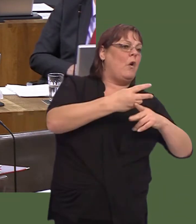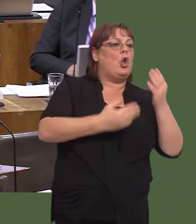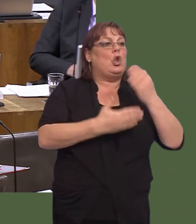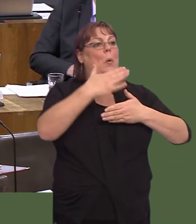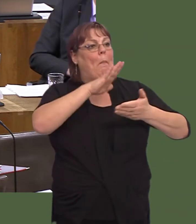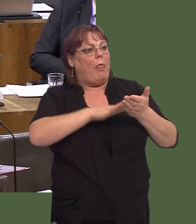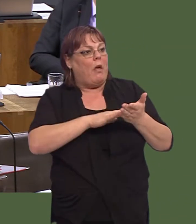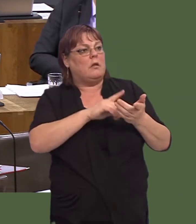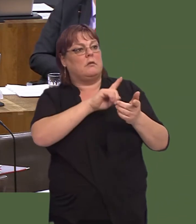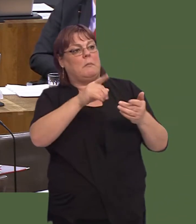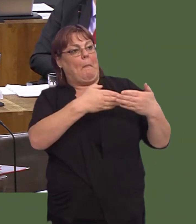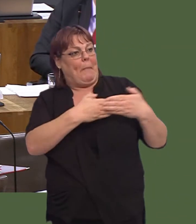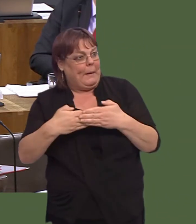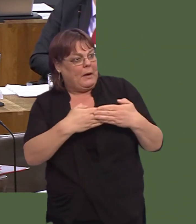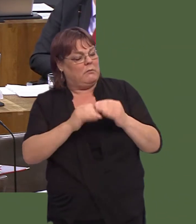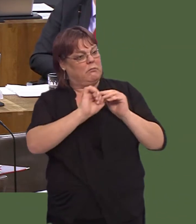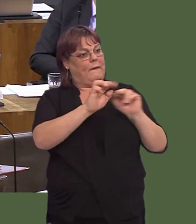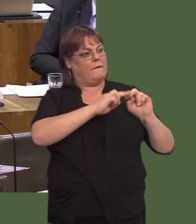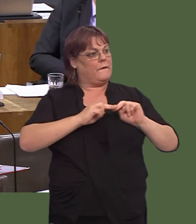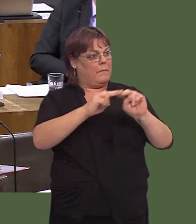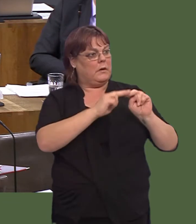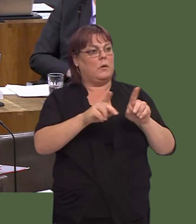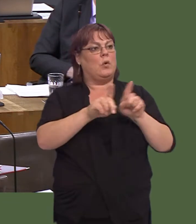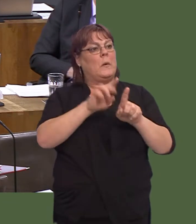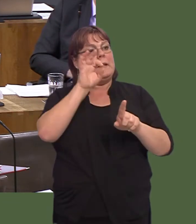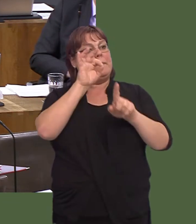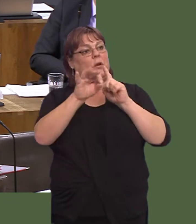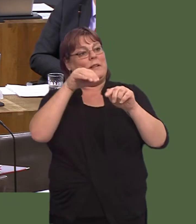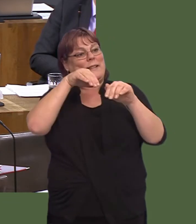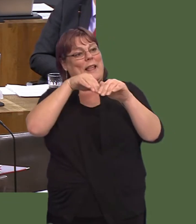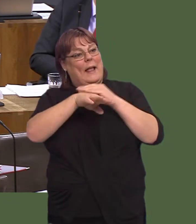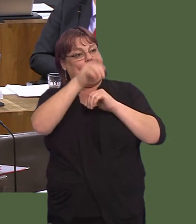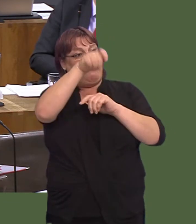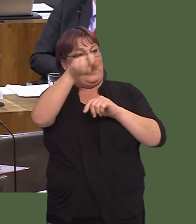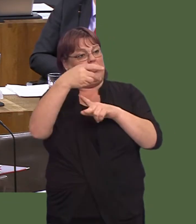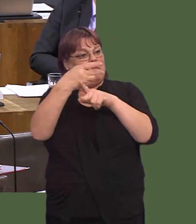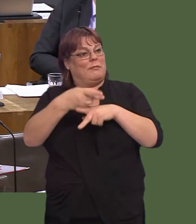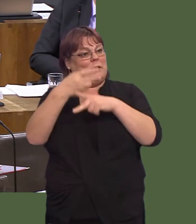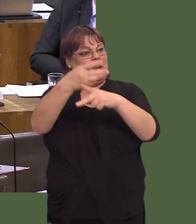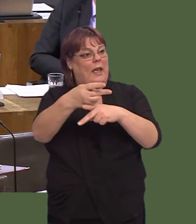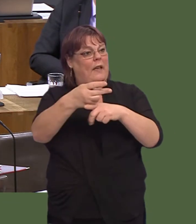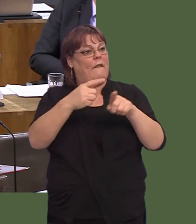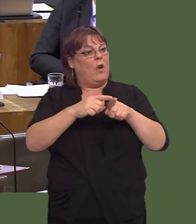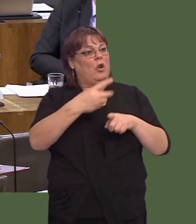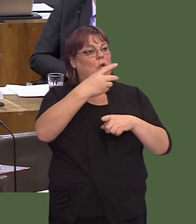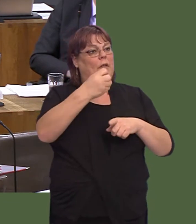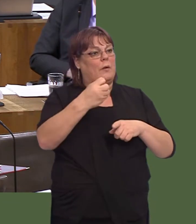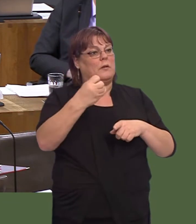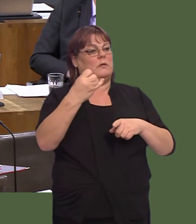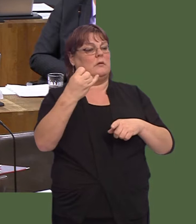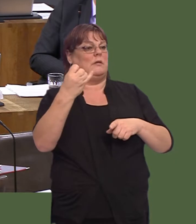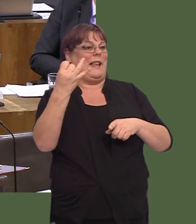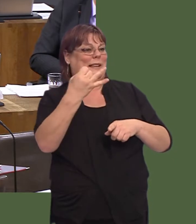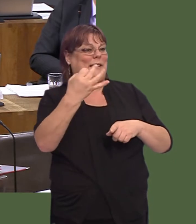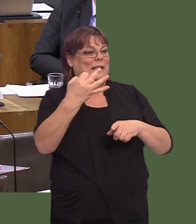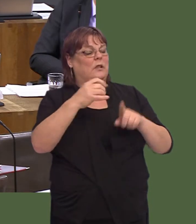and families. We have also committed to providing specialist inpatient care in Wales within the draft budget for 2018 to 19 and 2019